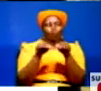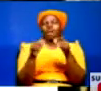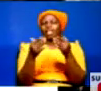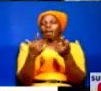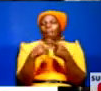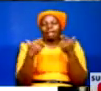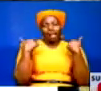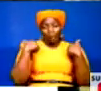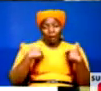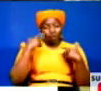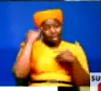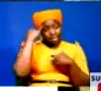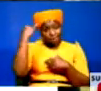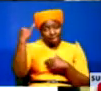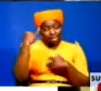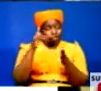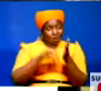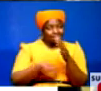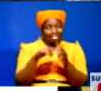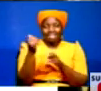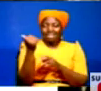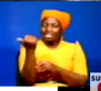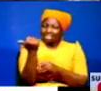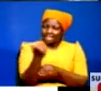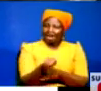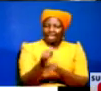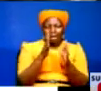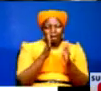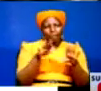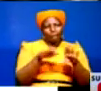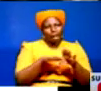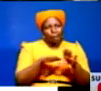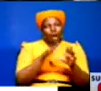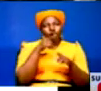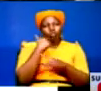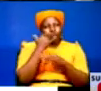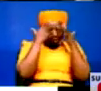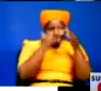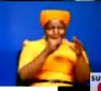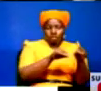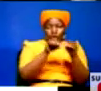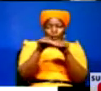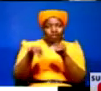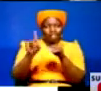every member who decides to realign is realigning for a bigger interest, which is the